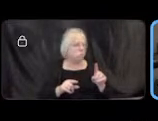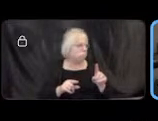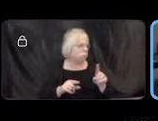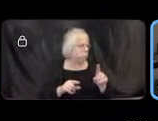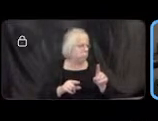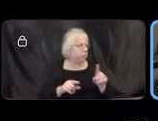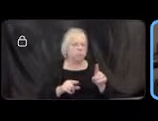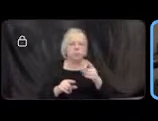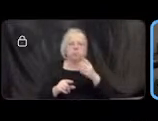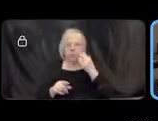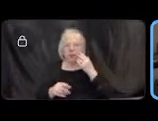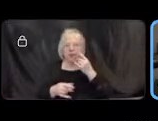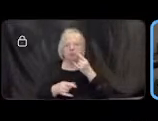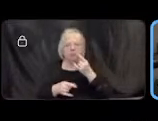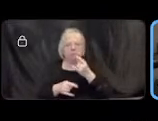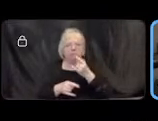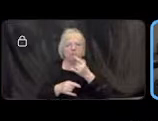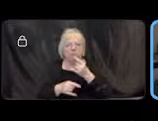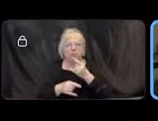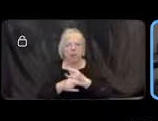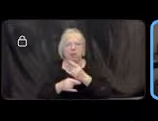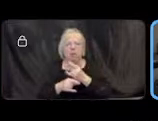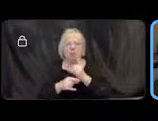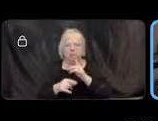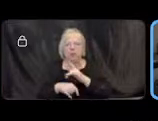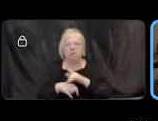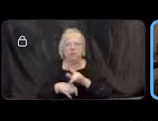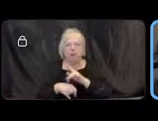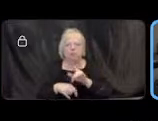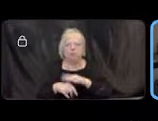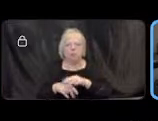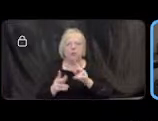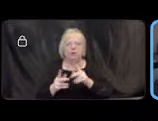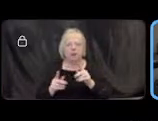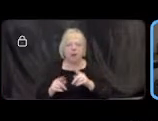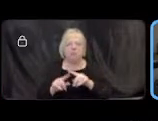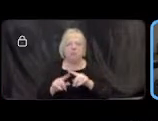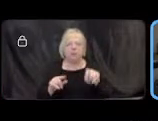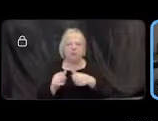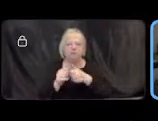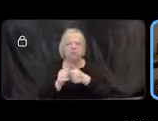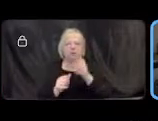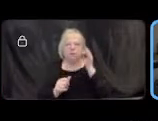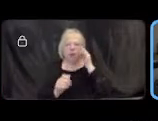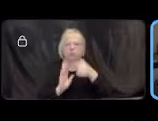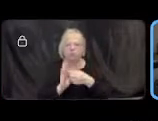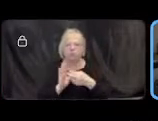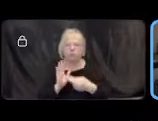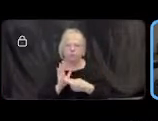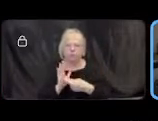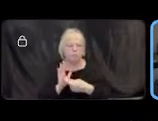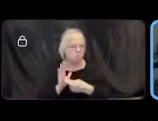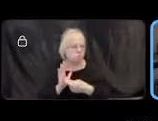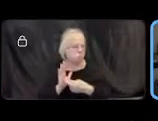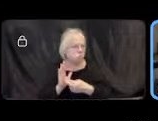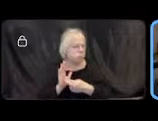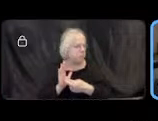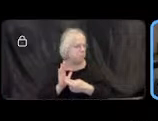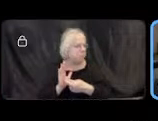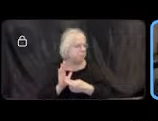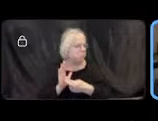made available on site for events per all applicable regulations. The applicant also notes that live music will be